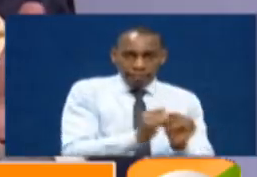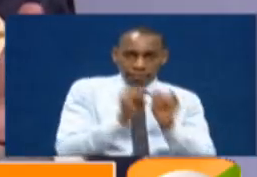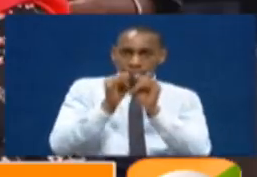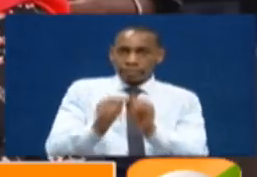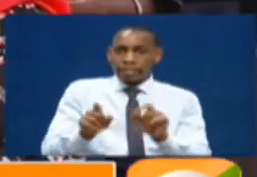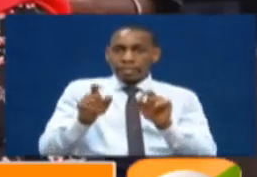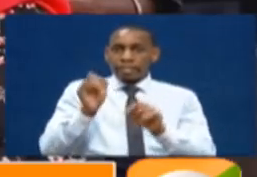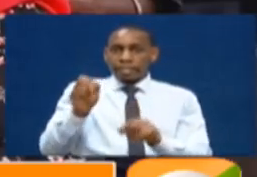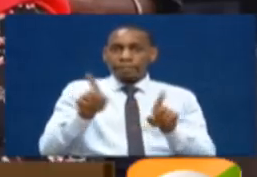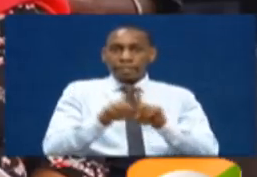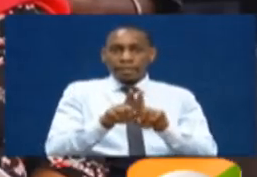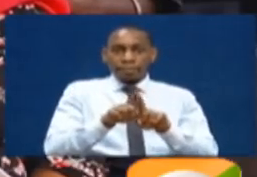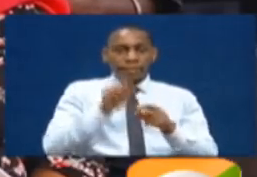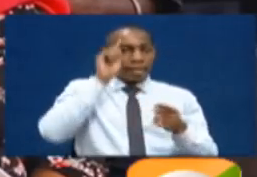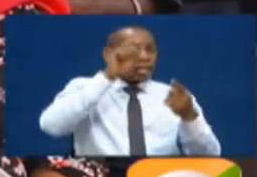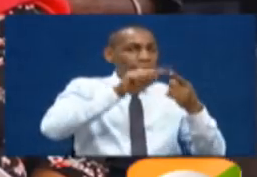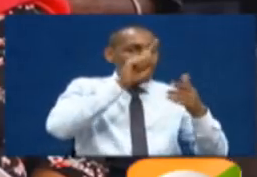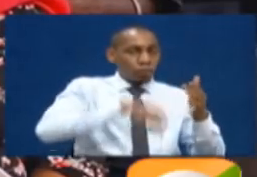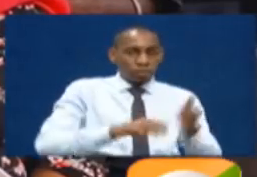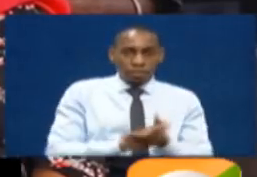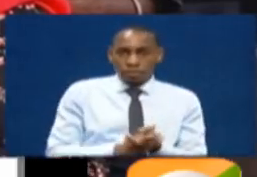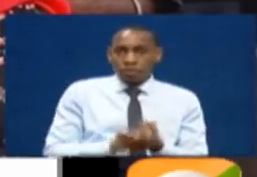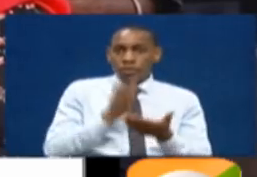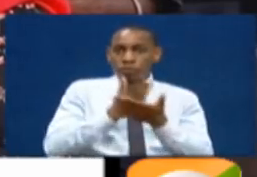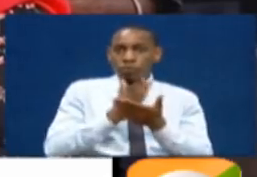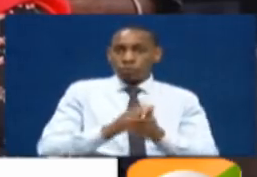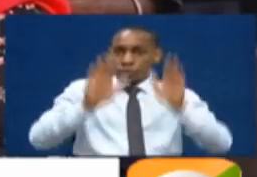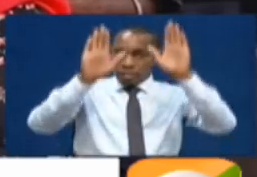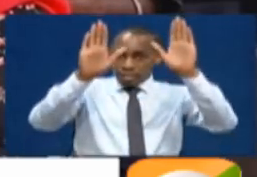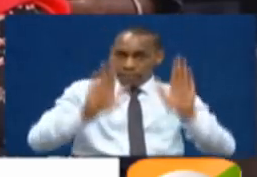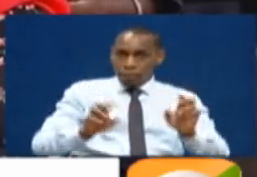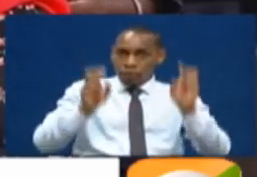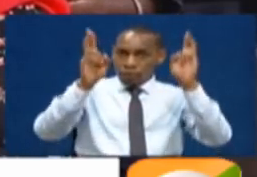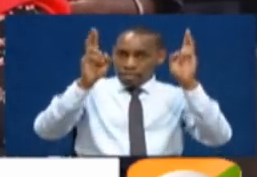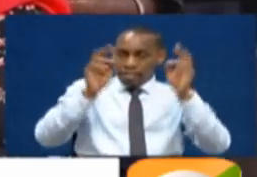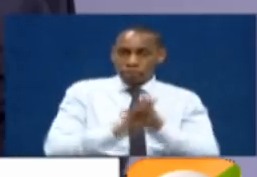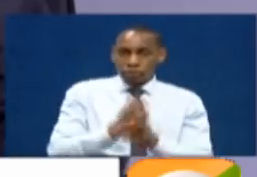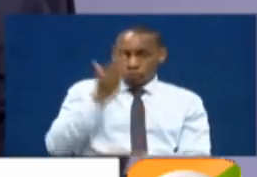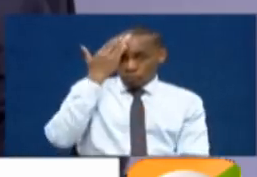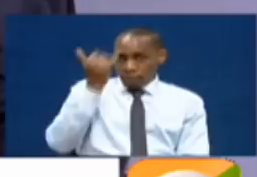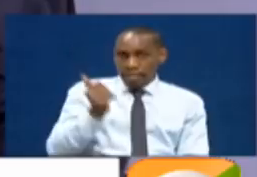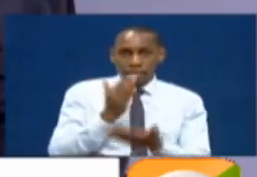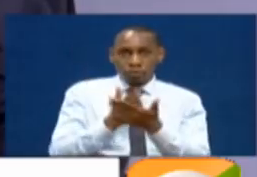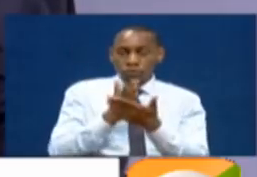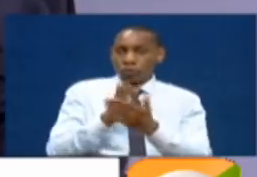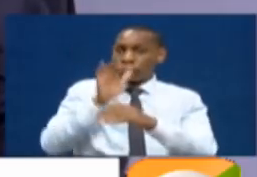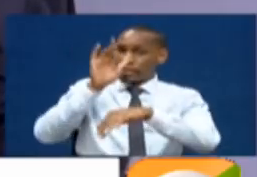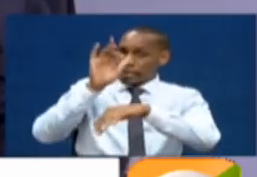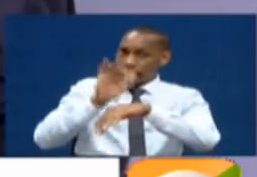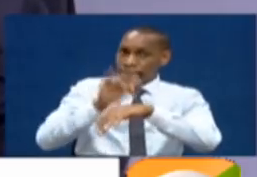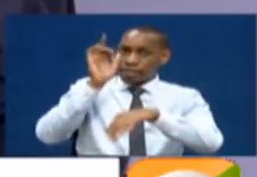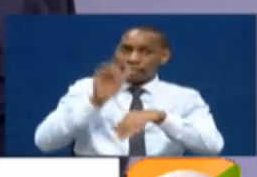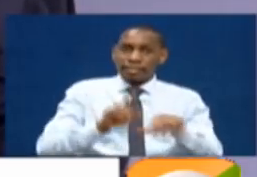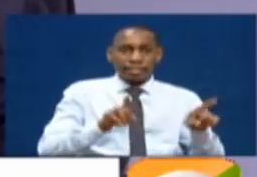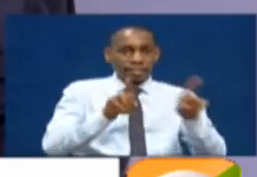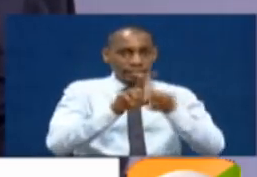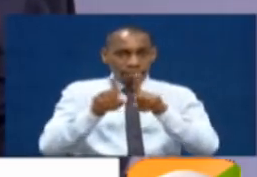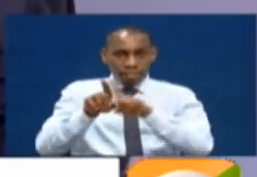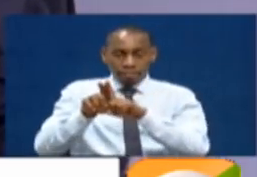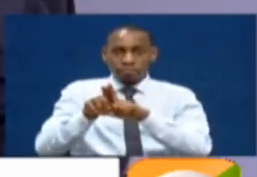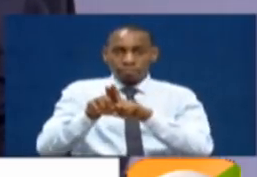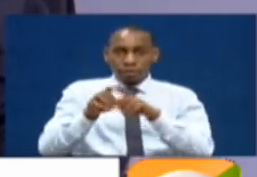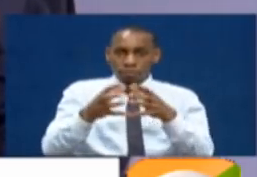purpose? Okay. So these are very critical issues because they eat into the very fabric of our